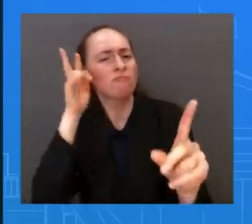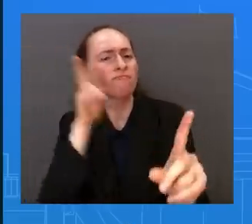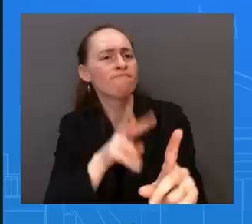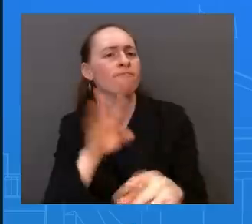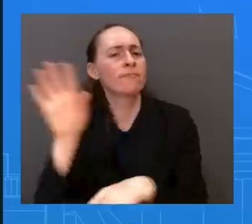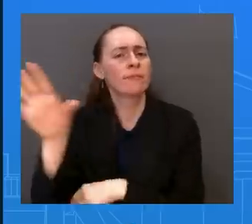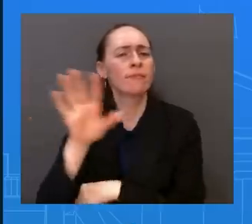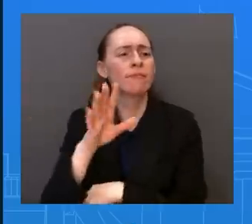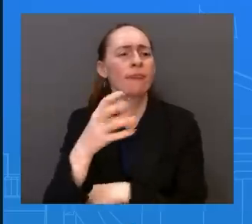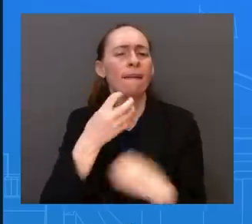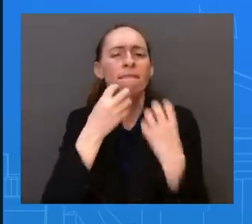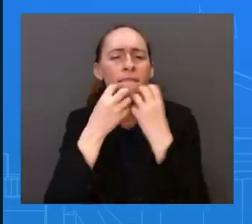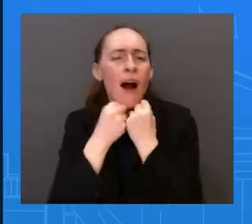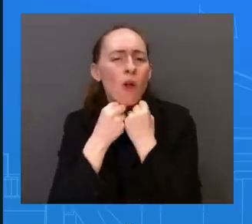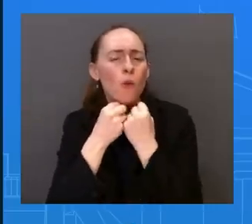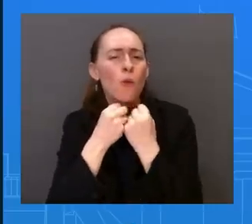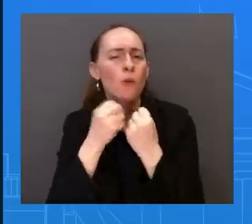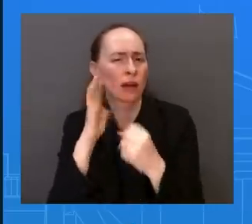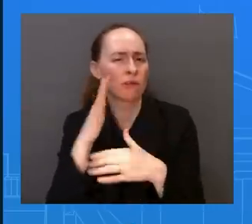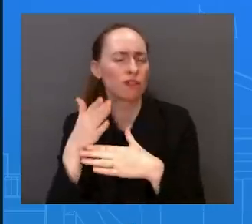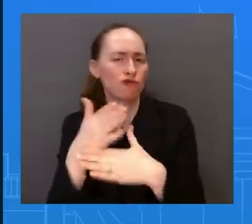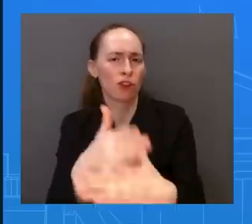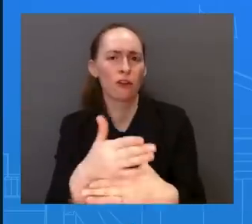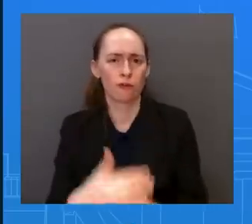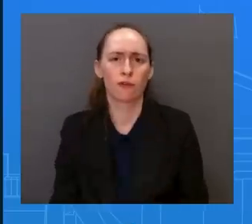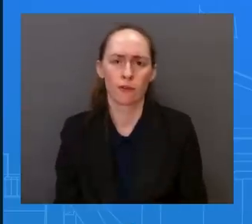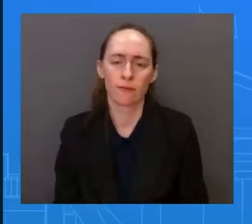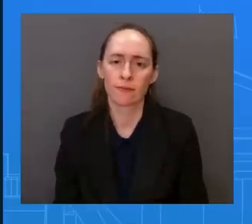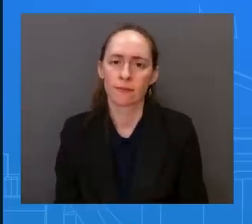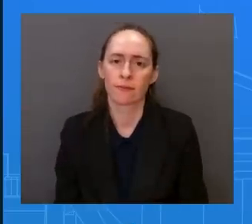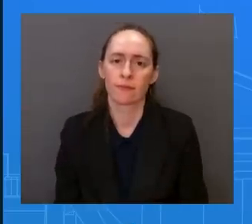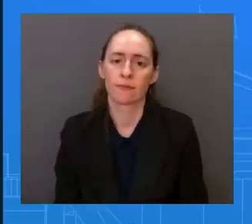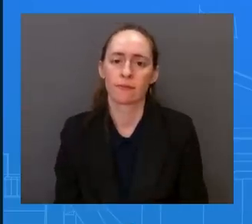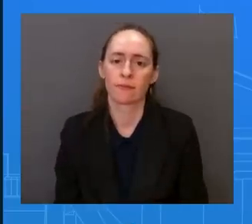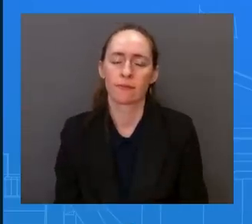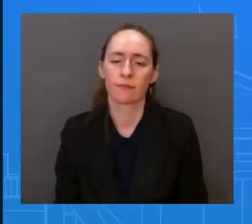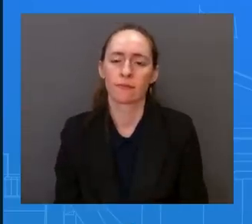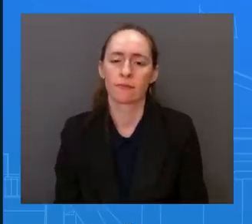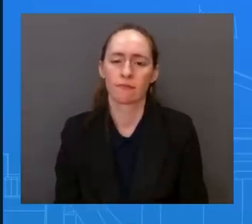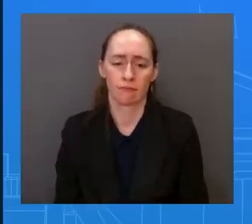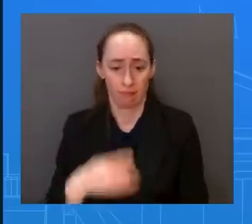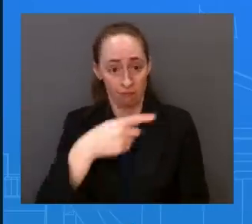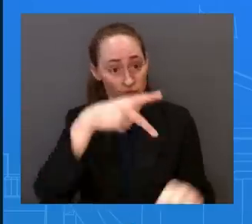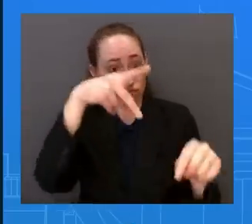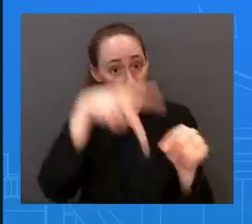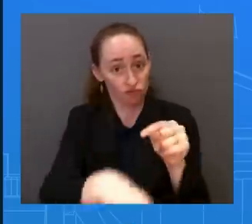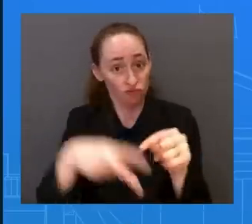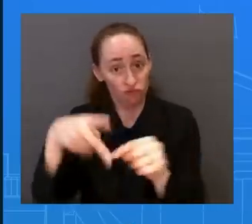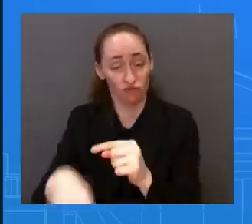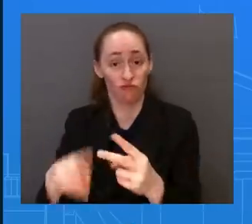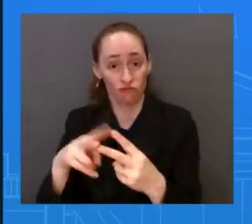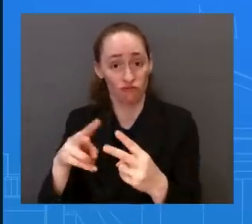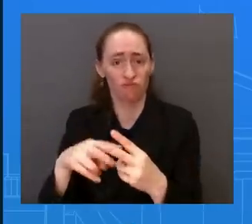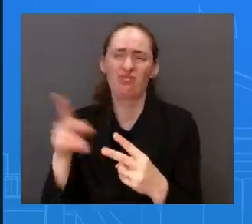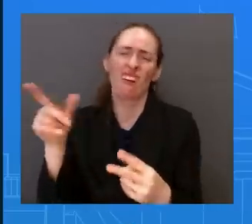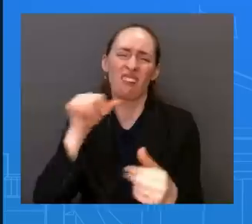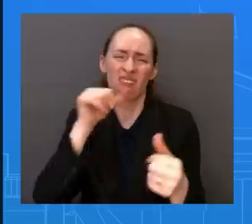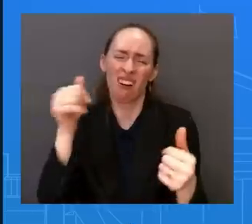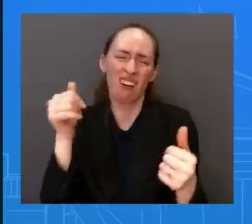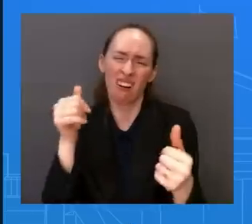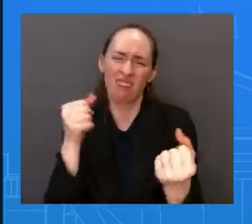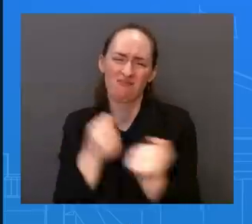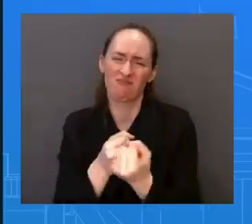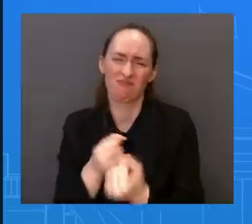it is not something that he would support to cut either of those programs. and that there are ways that we can strengthen